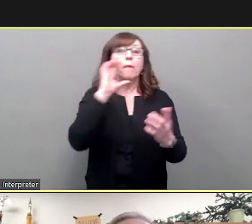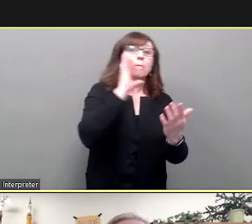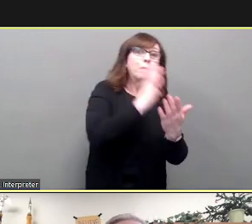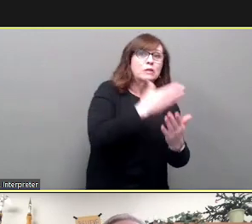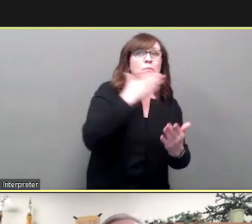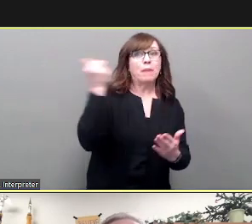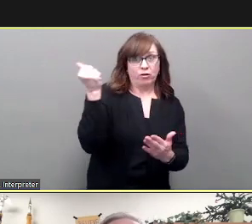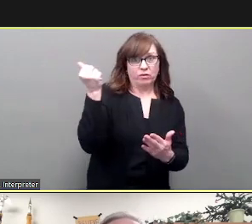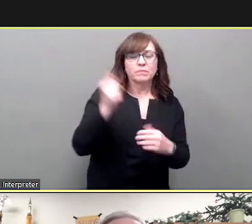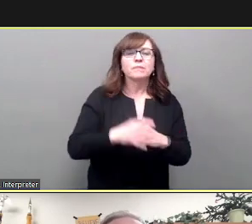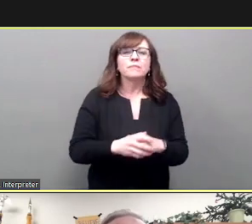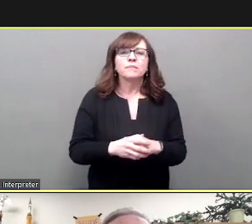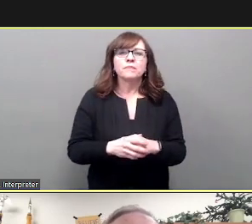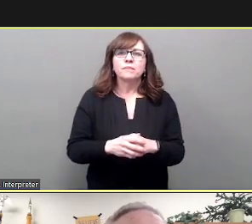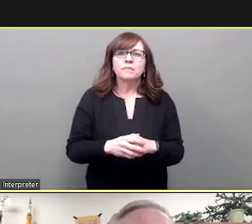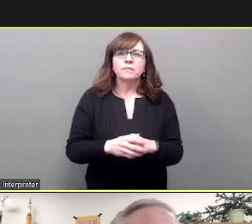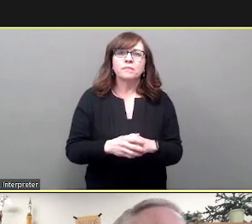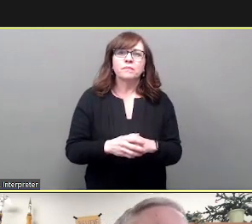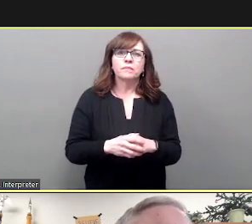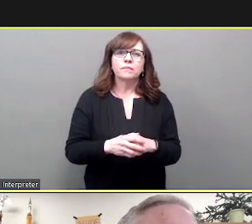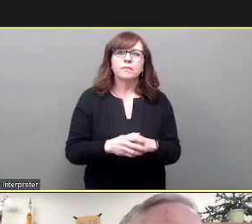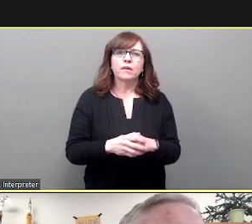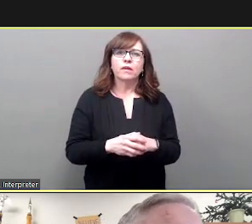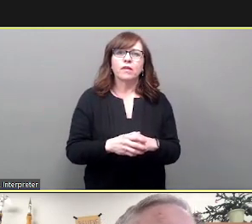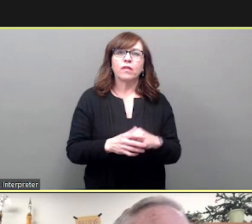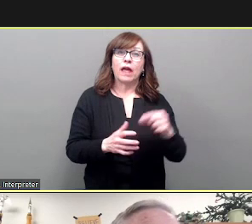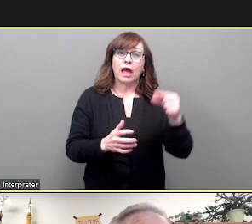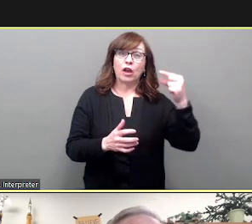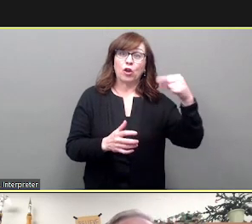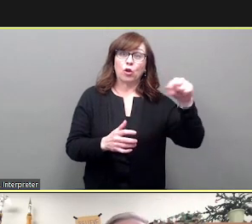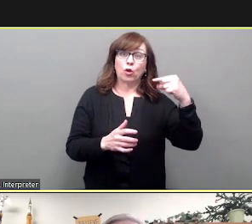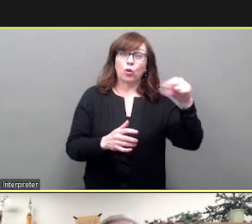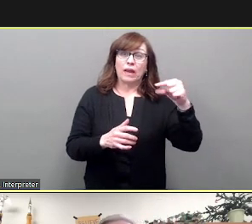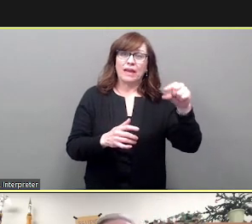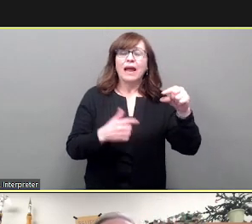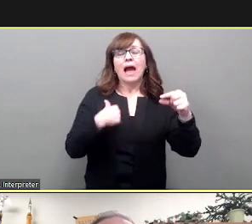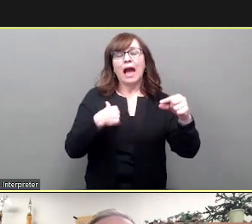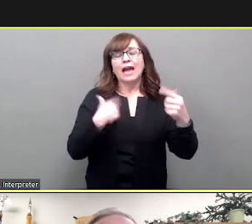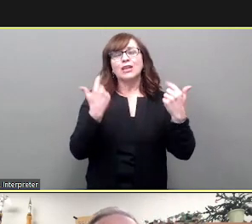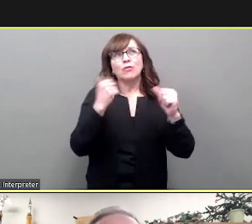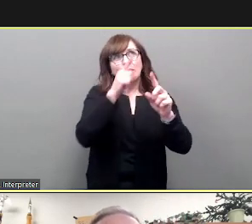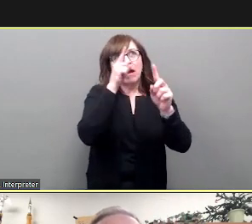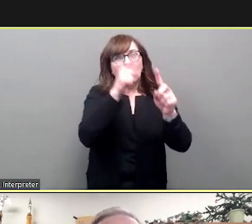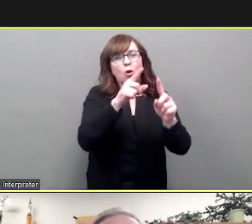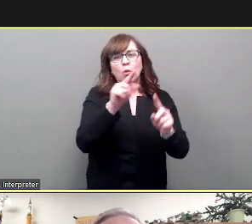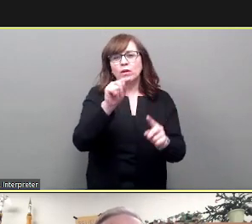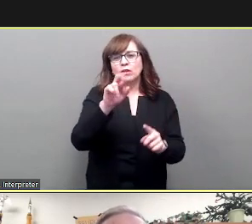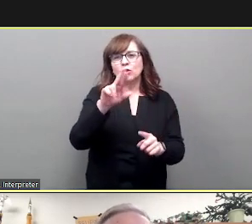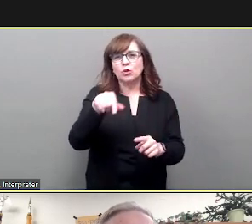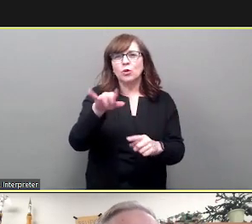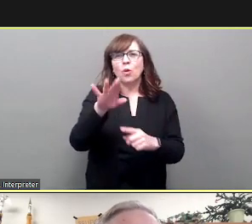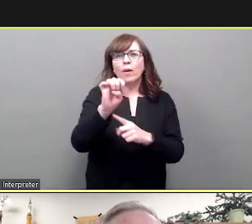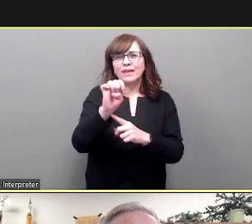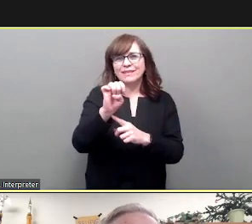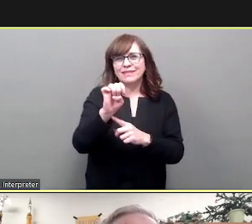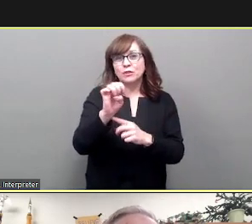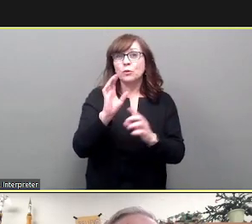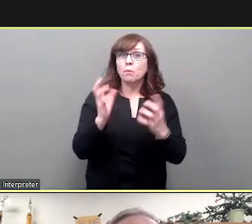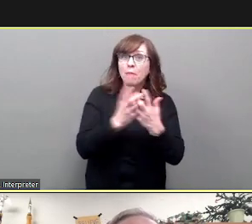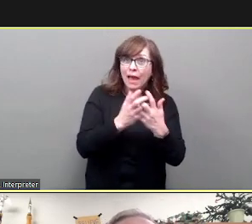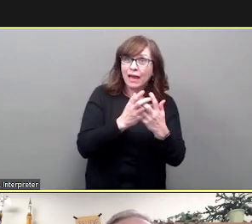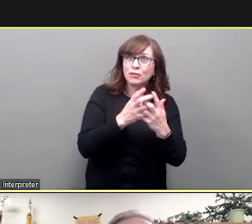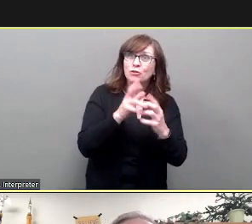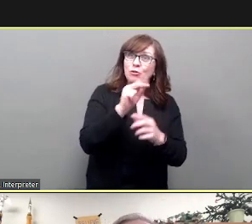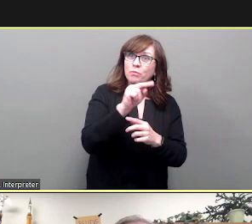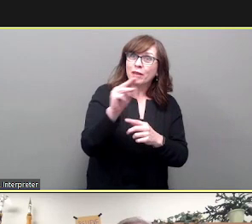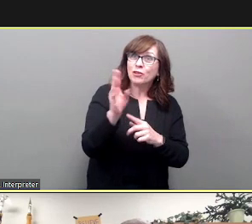so the green or turquoise, we tried to make it turquoise on this map with our flag is New Mexico and